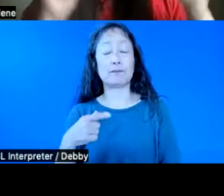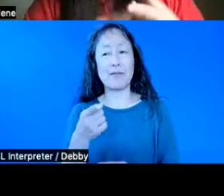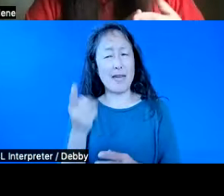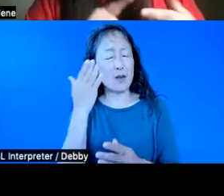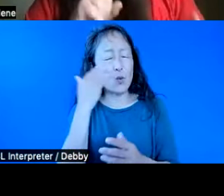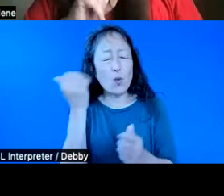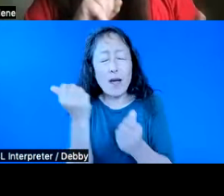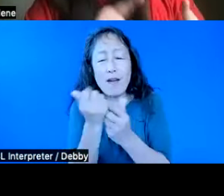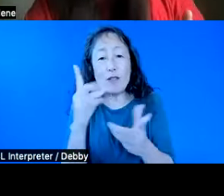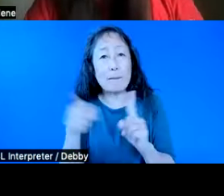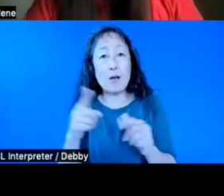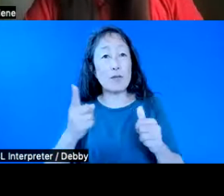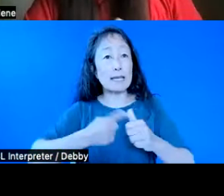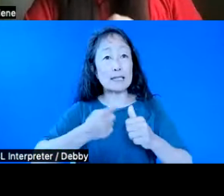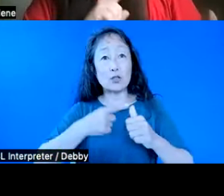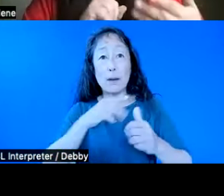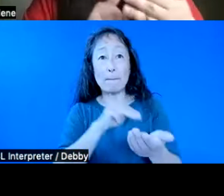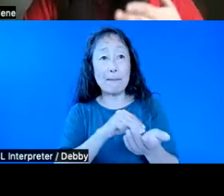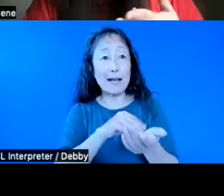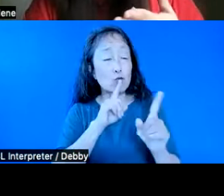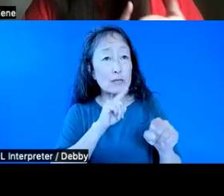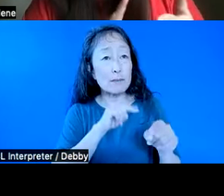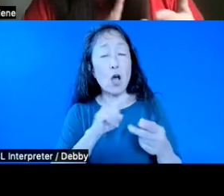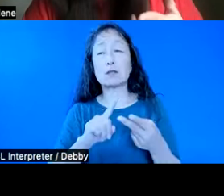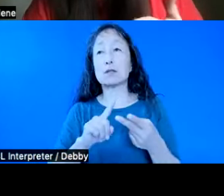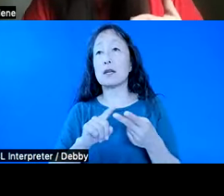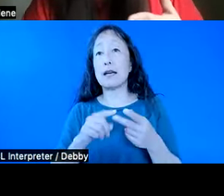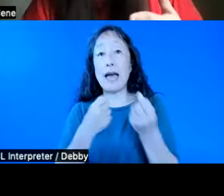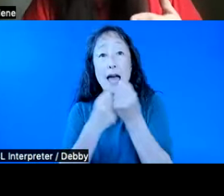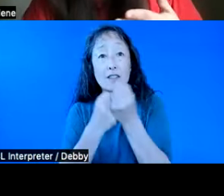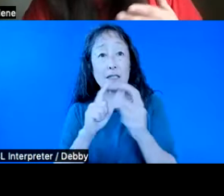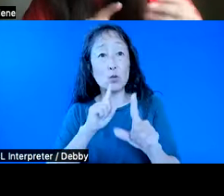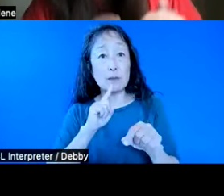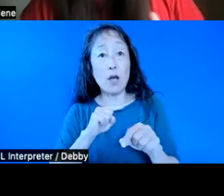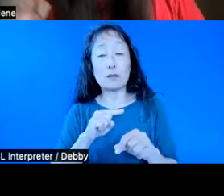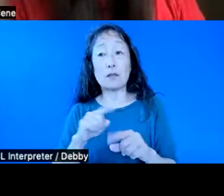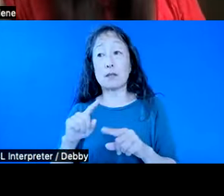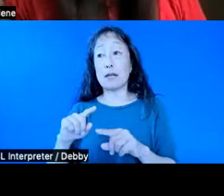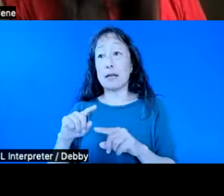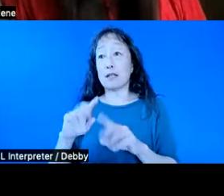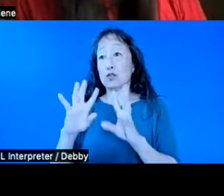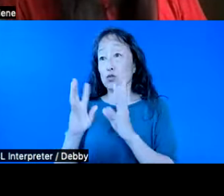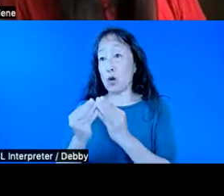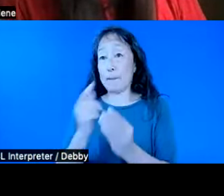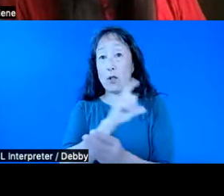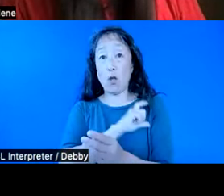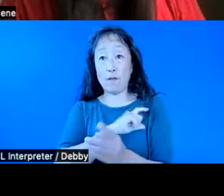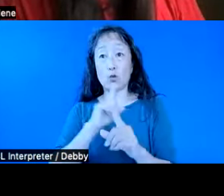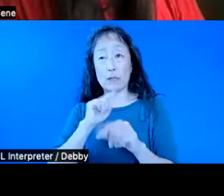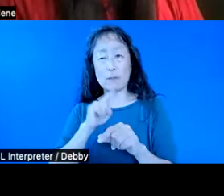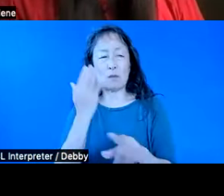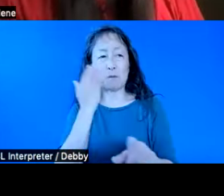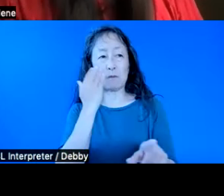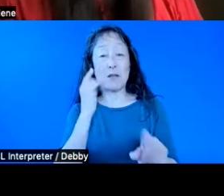initial medical response, the initial advocacy response, the initial like tribal law enforcement response. But then once things got going up into